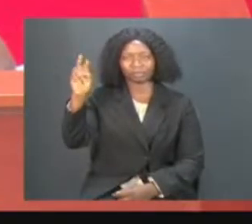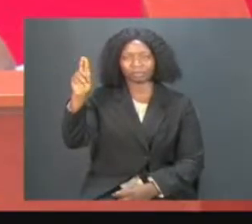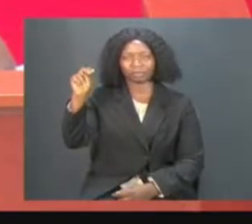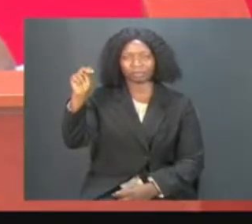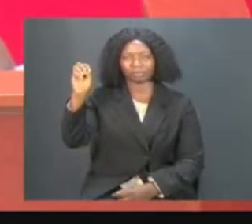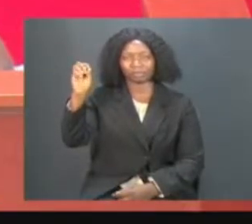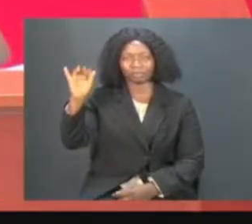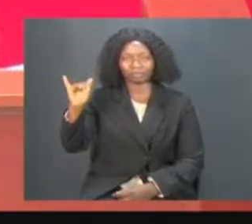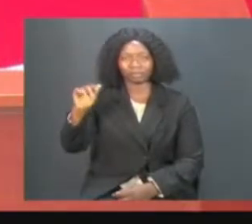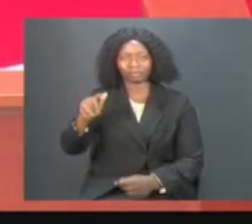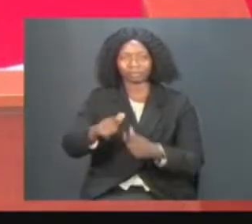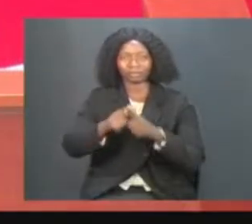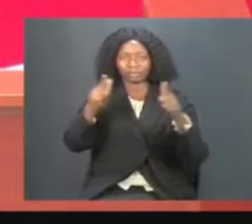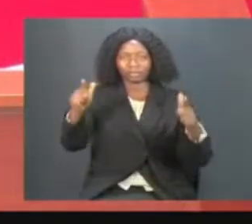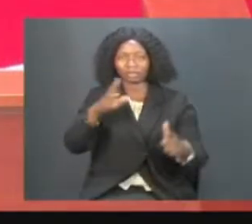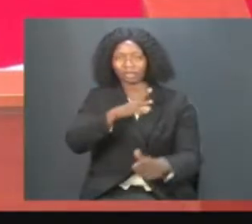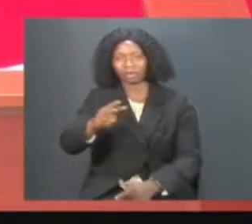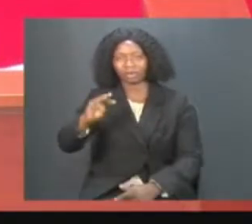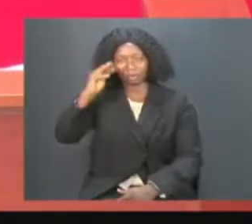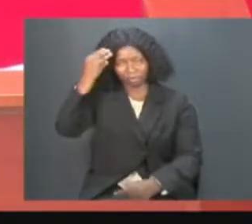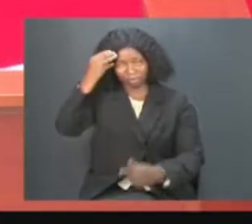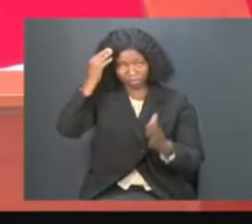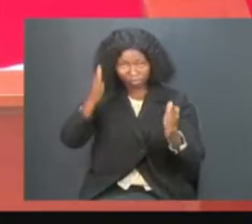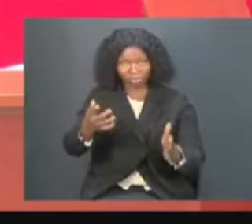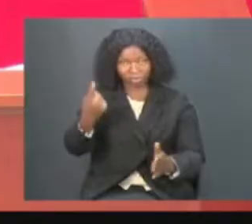now move.